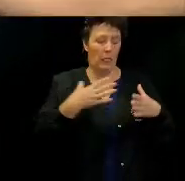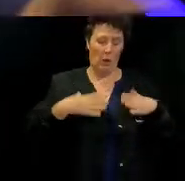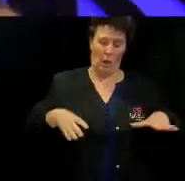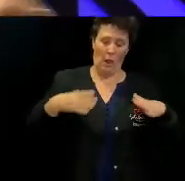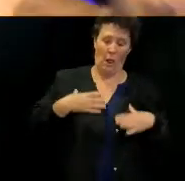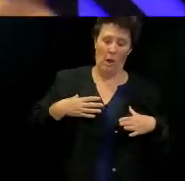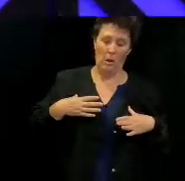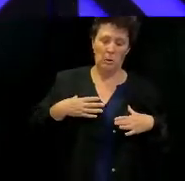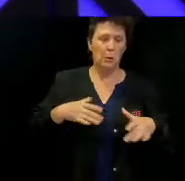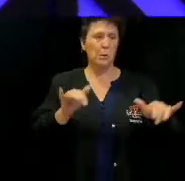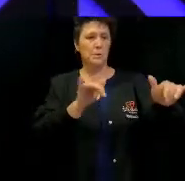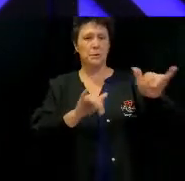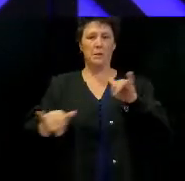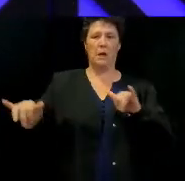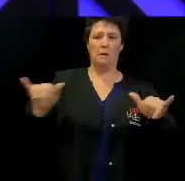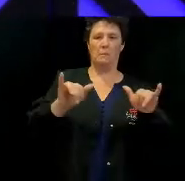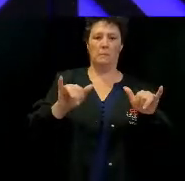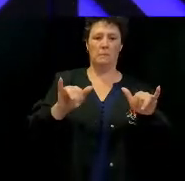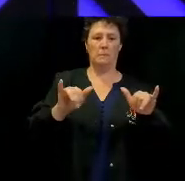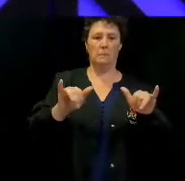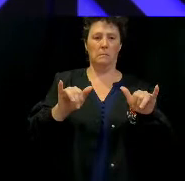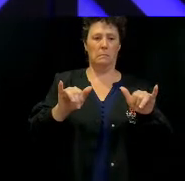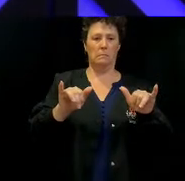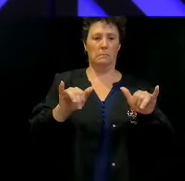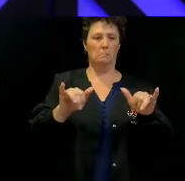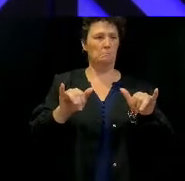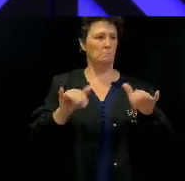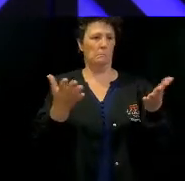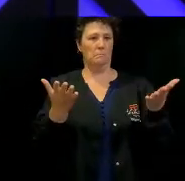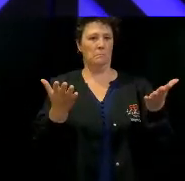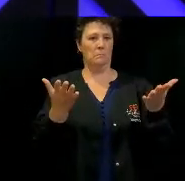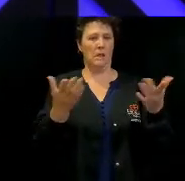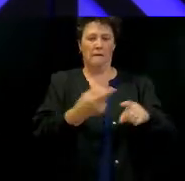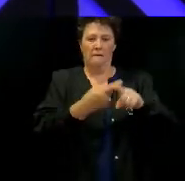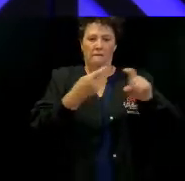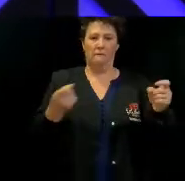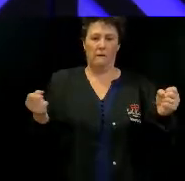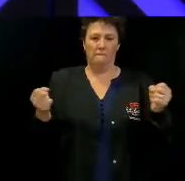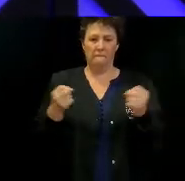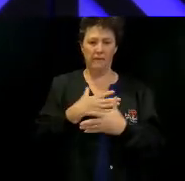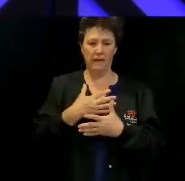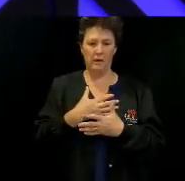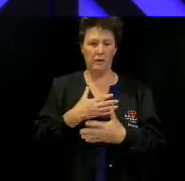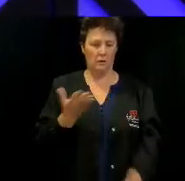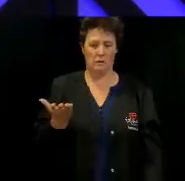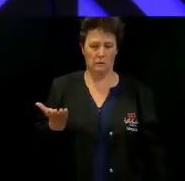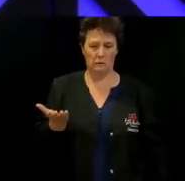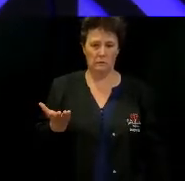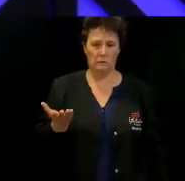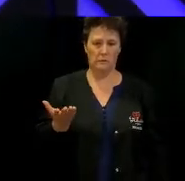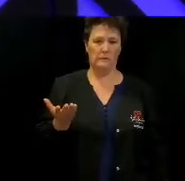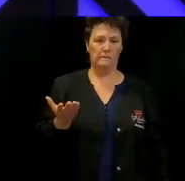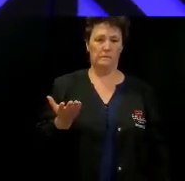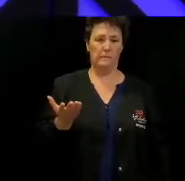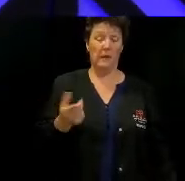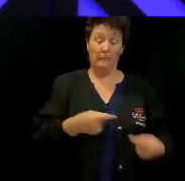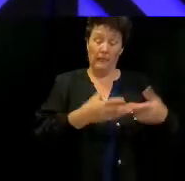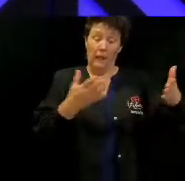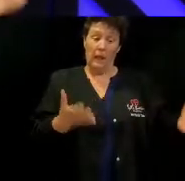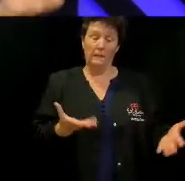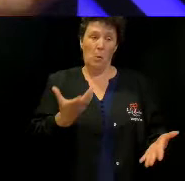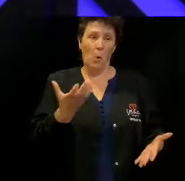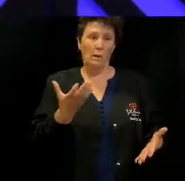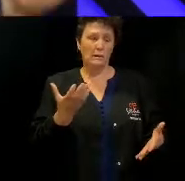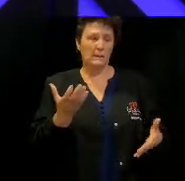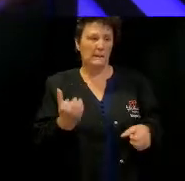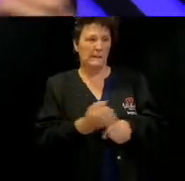Joneses. And it's all fear-based decisions. Hello, I don't know why I'm going there. So the enemy is trying to get